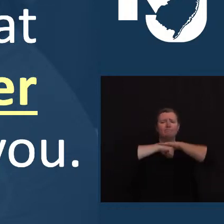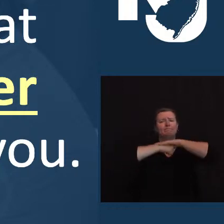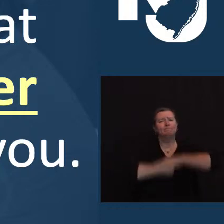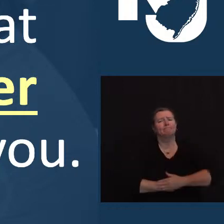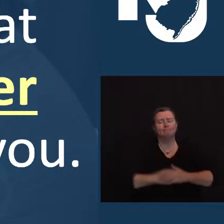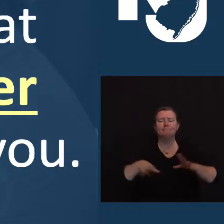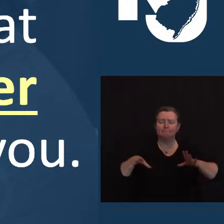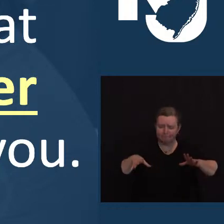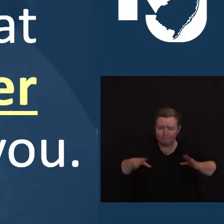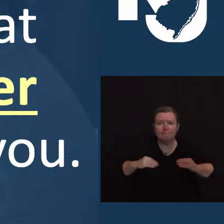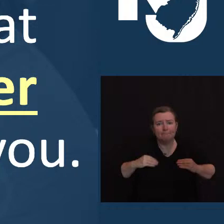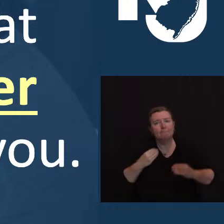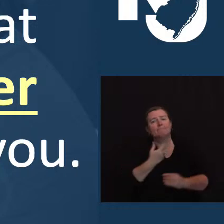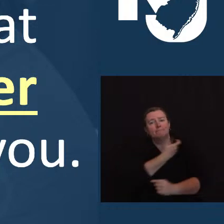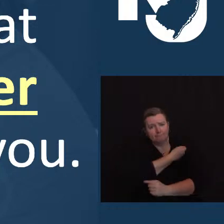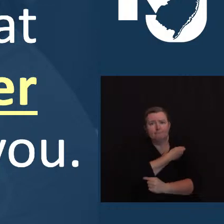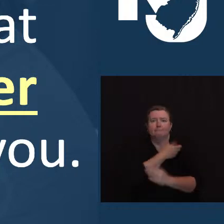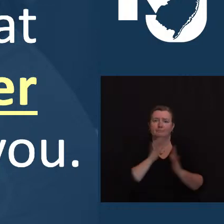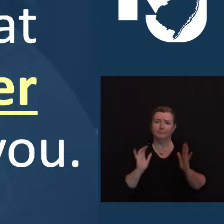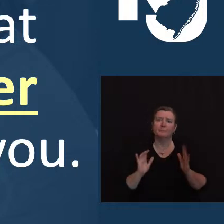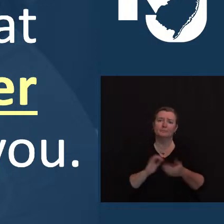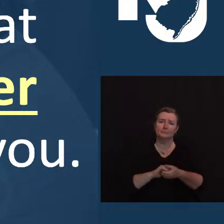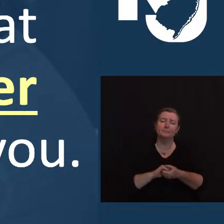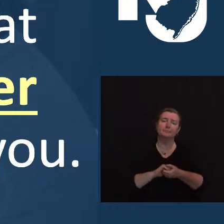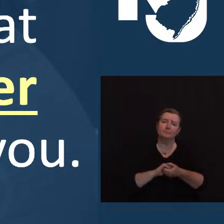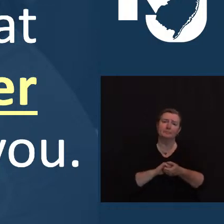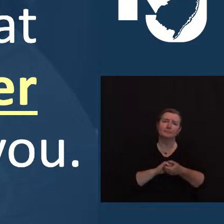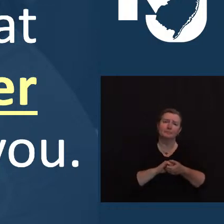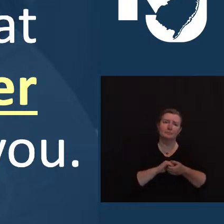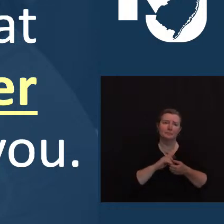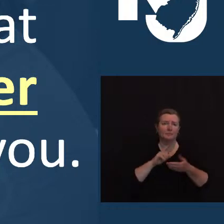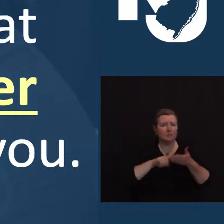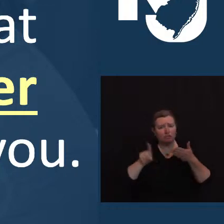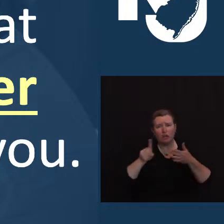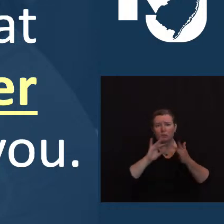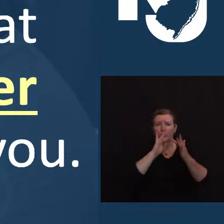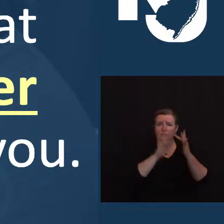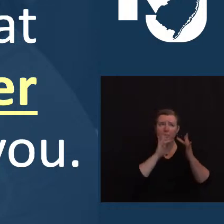center. Visit our appointment finder at that website,